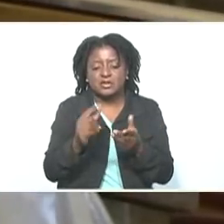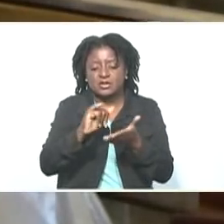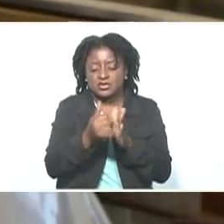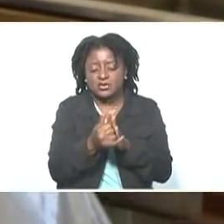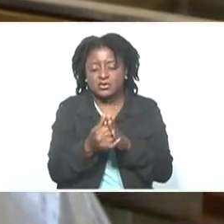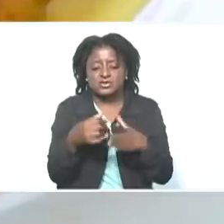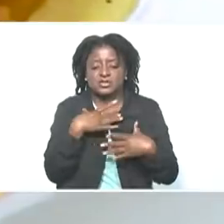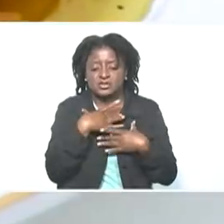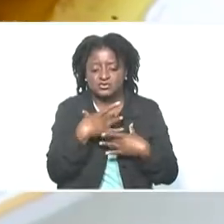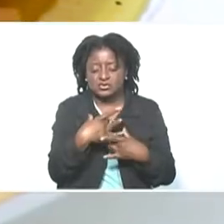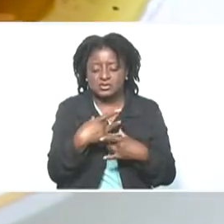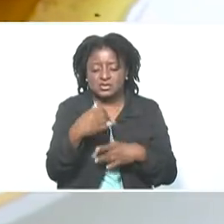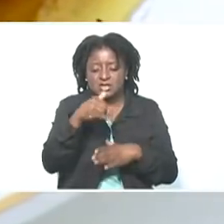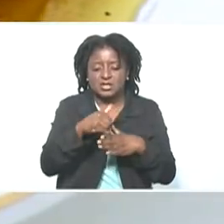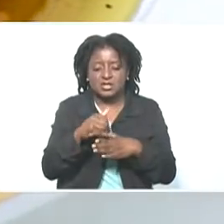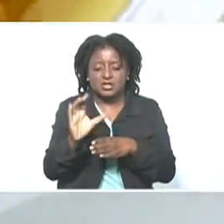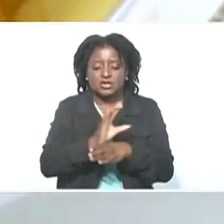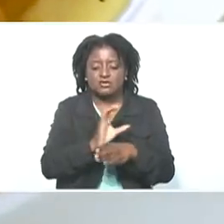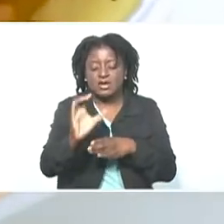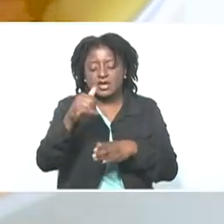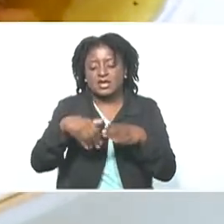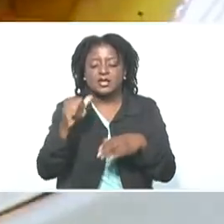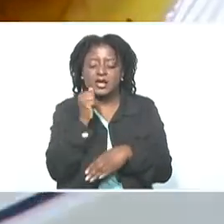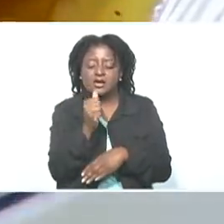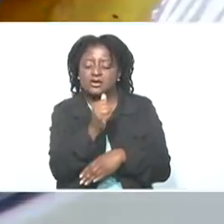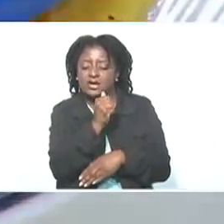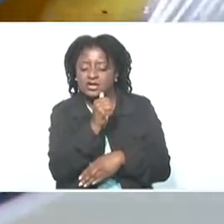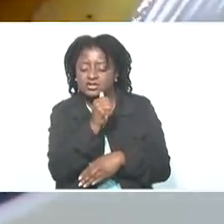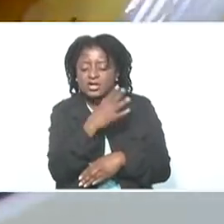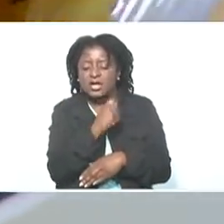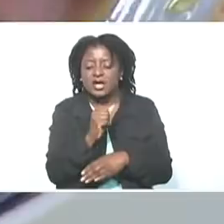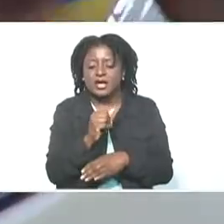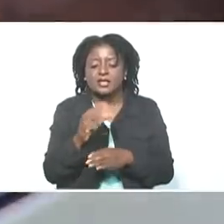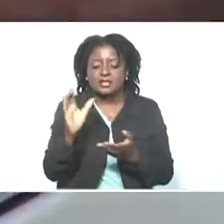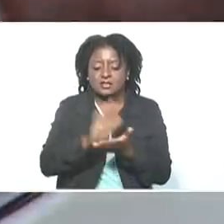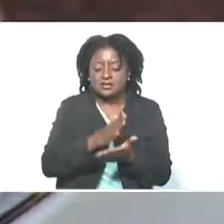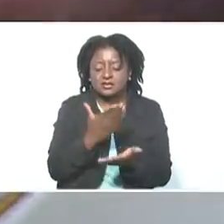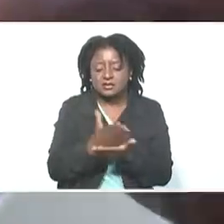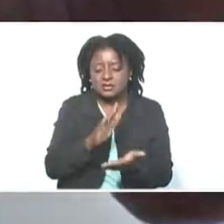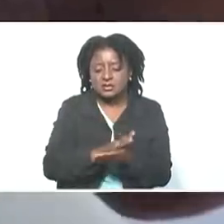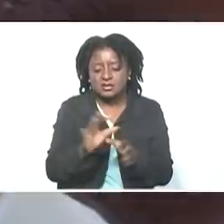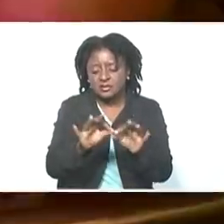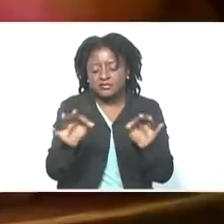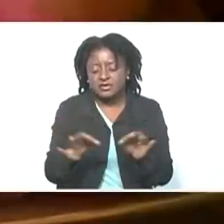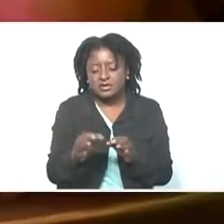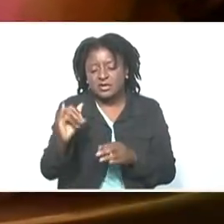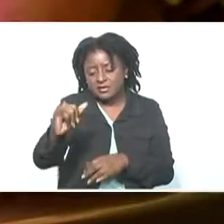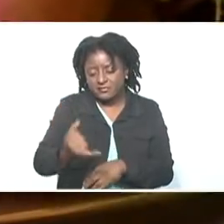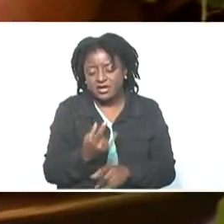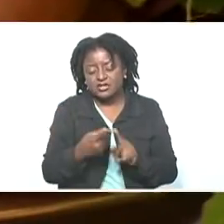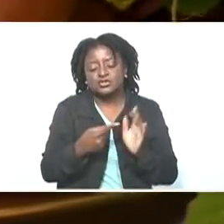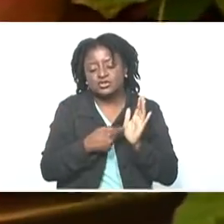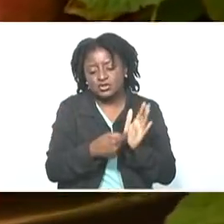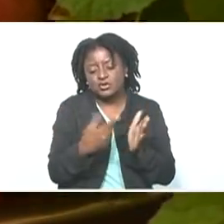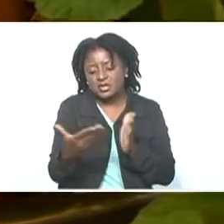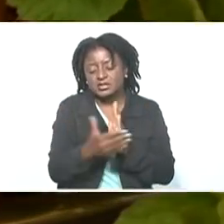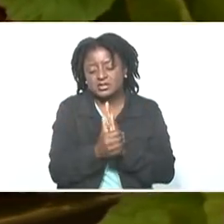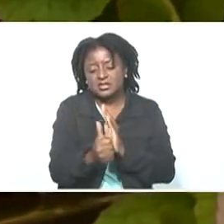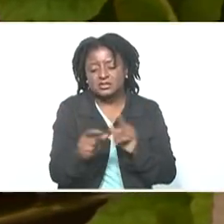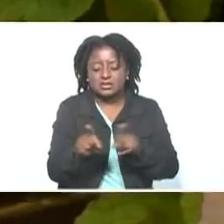in pursuing careers in agriculture and culinary fields were invited to showcase their skills alongside